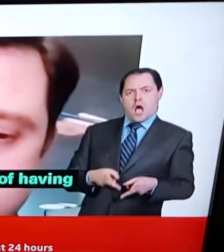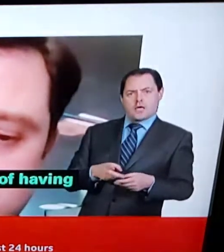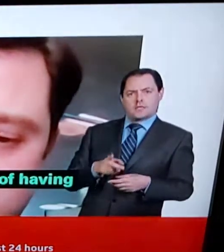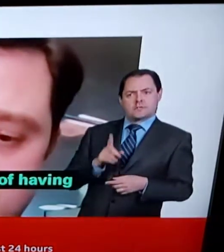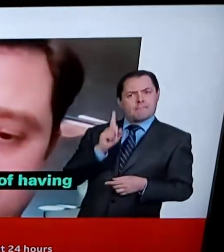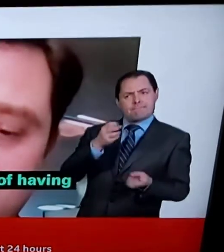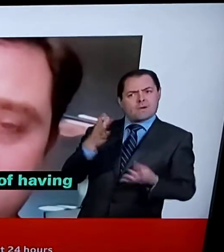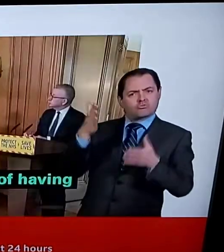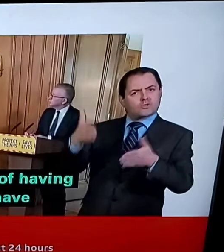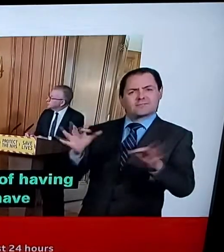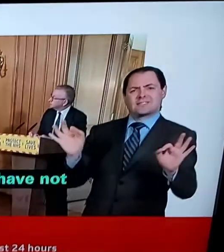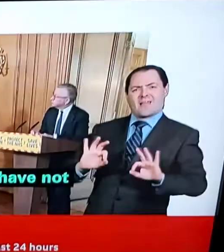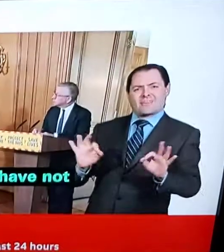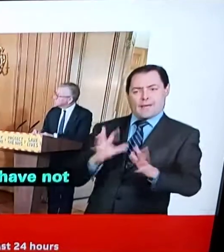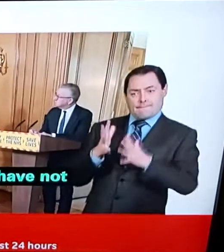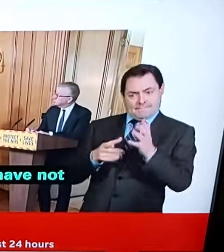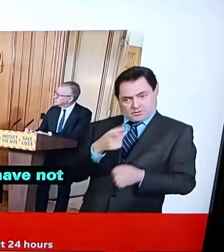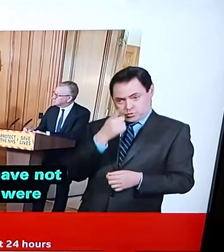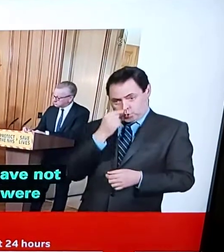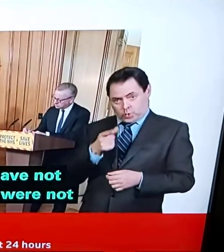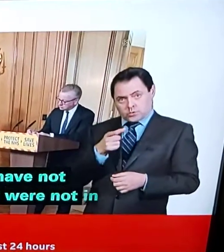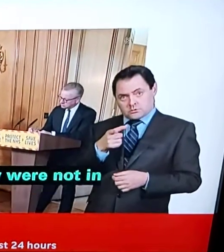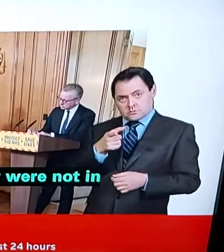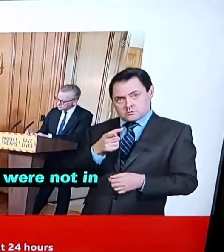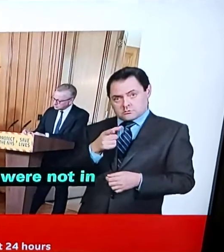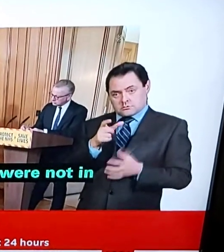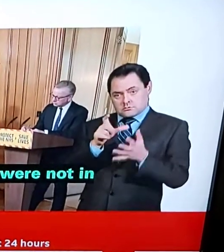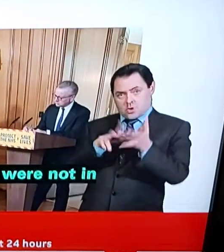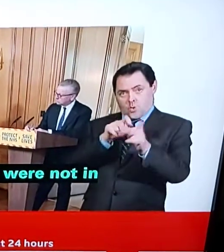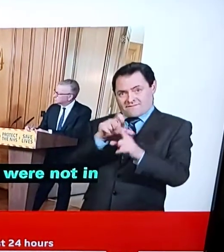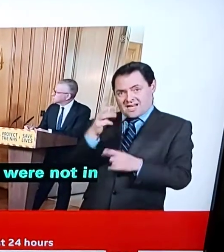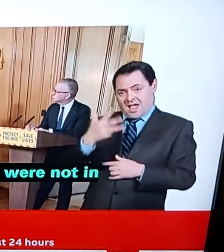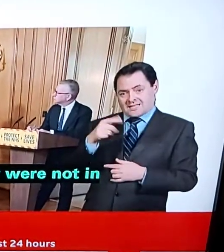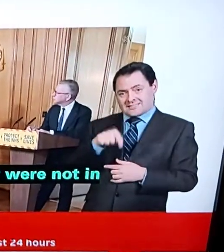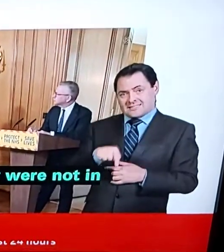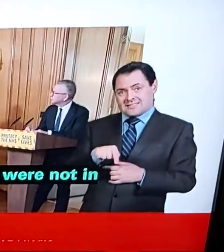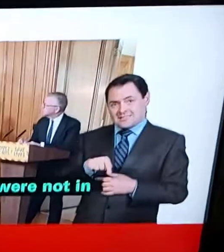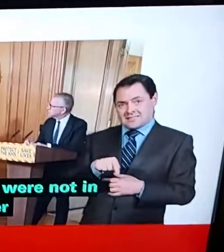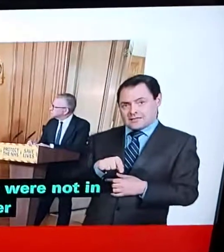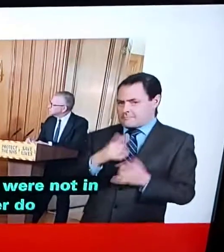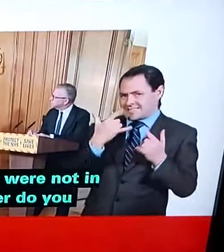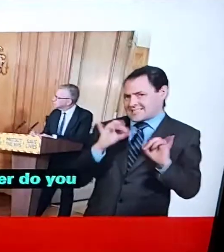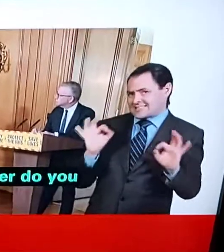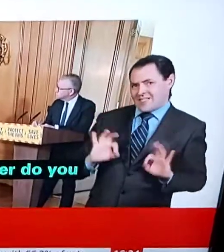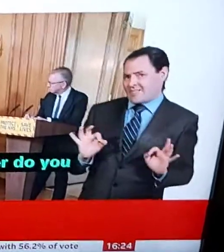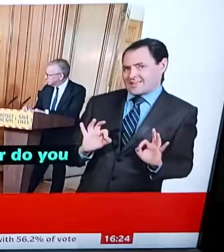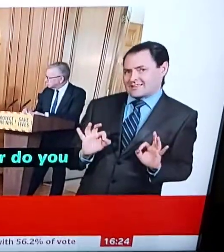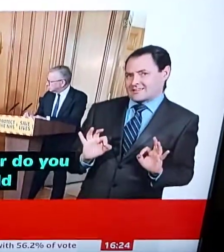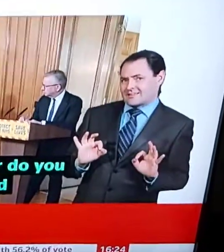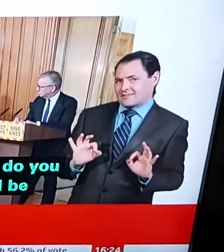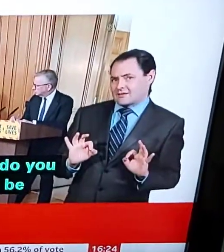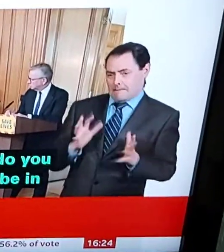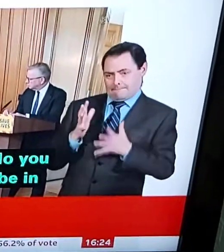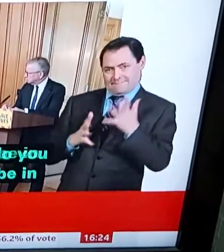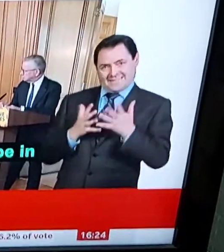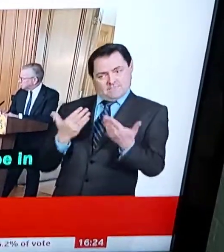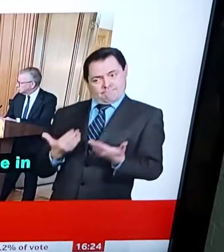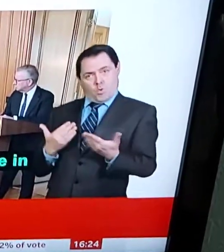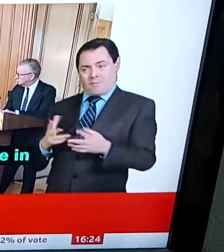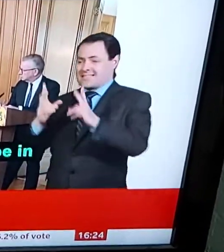hospital. How much higher do you think the death figures could be in the UK than what we are seeing in the